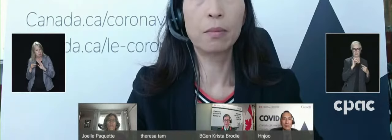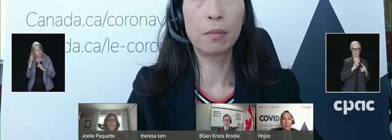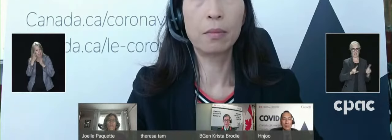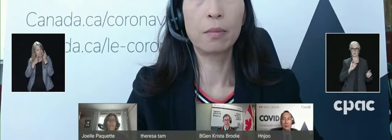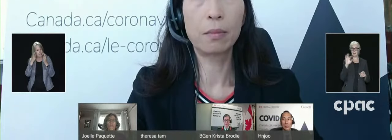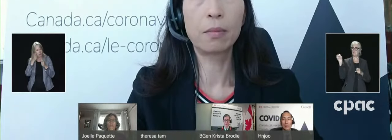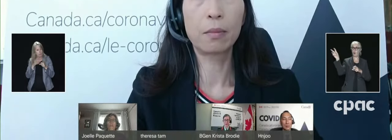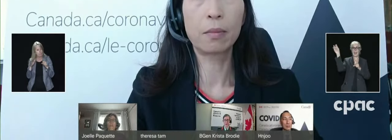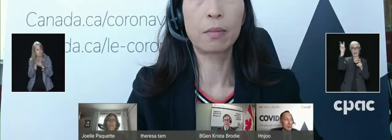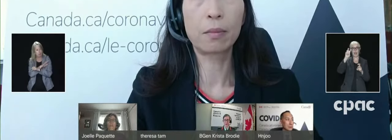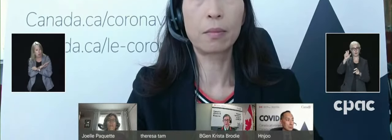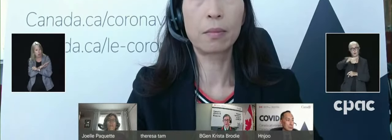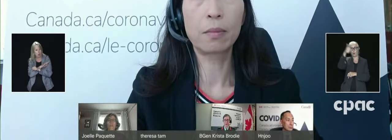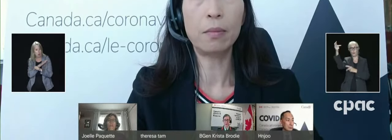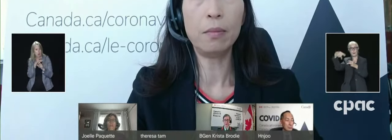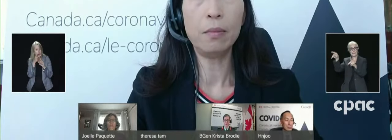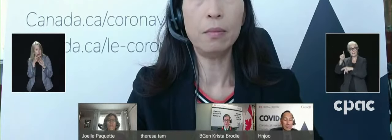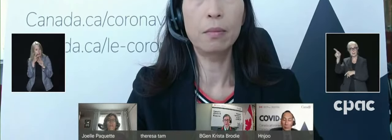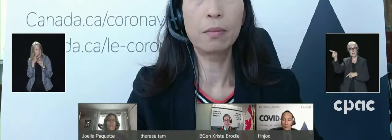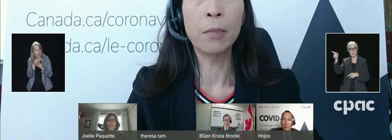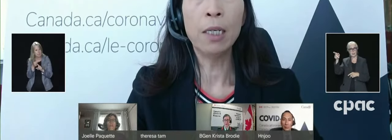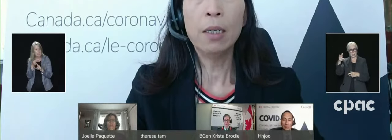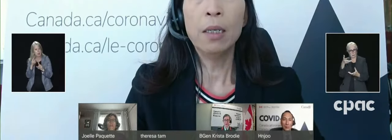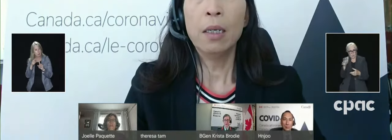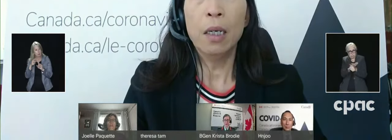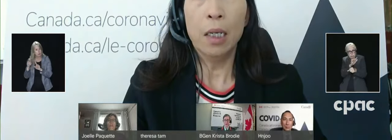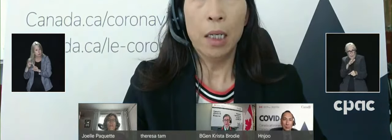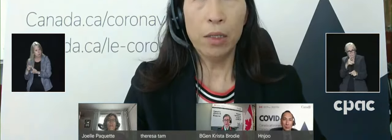count as being fully vaccinated?